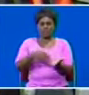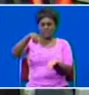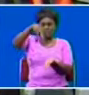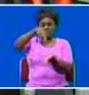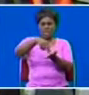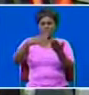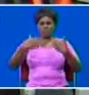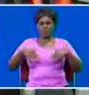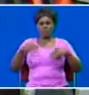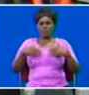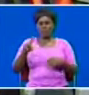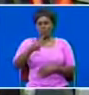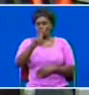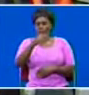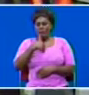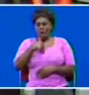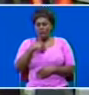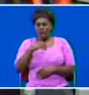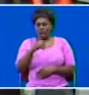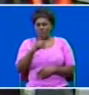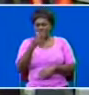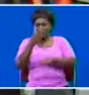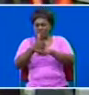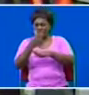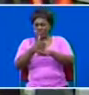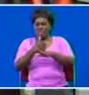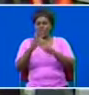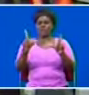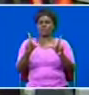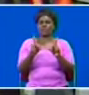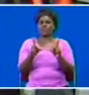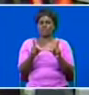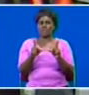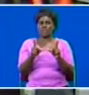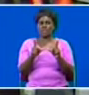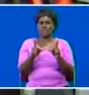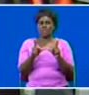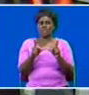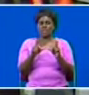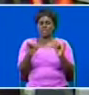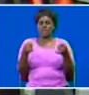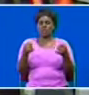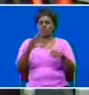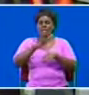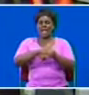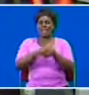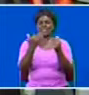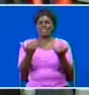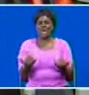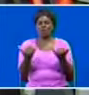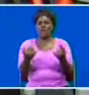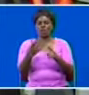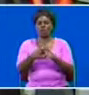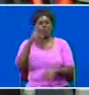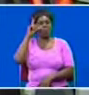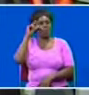candidates have questionable academic papers. So that's the latest coming in from Mombasa. We'll continue to follow